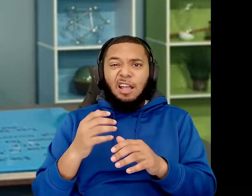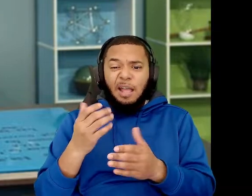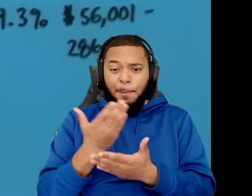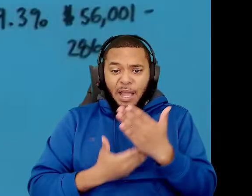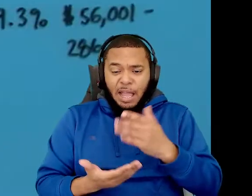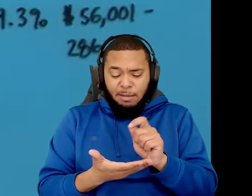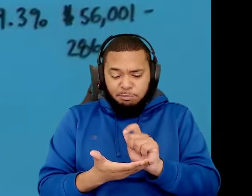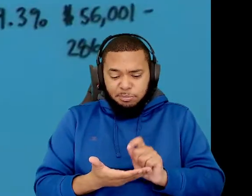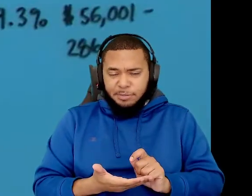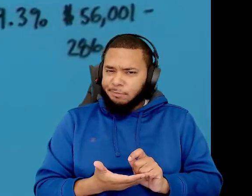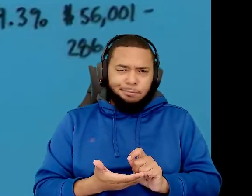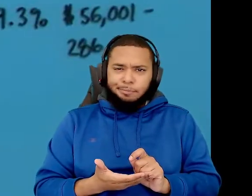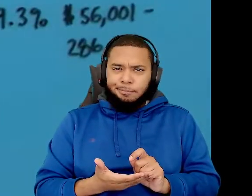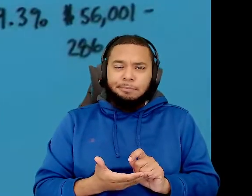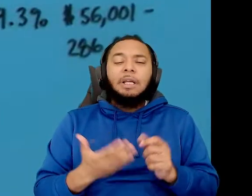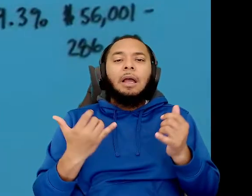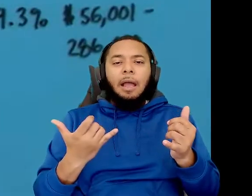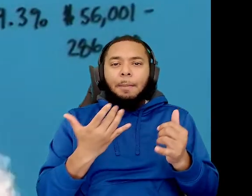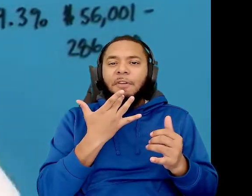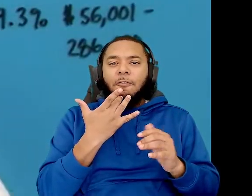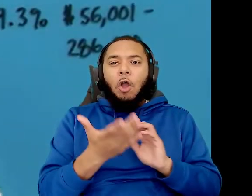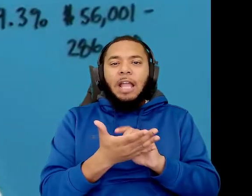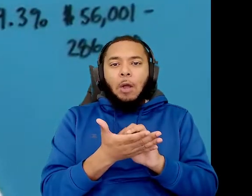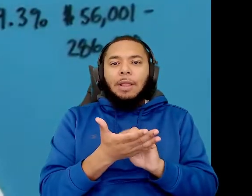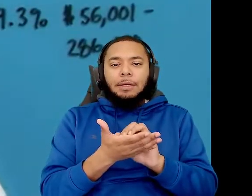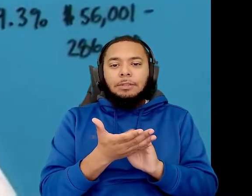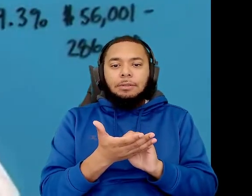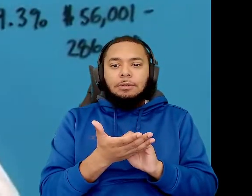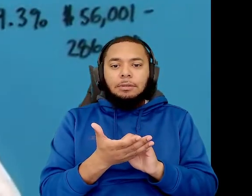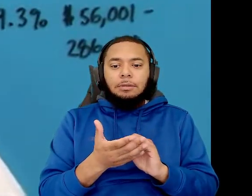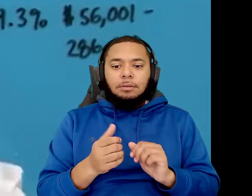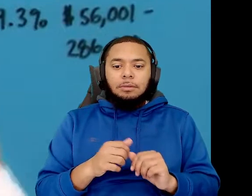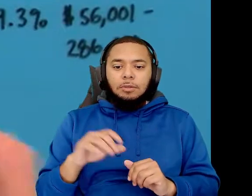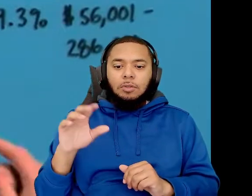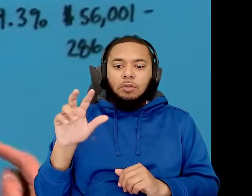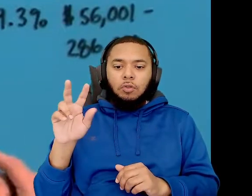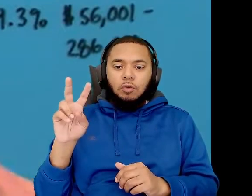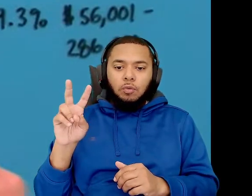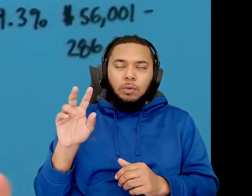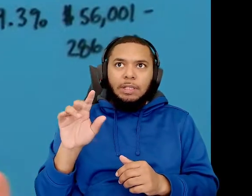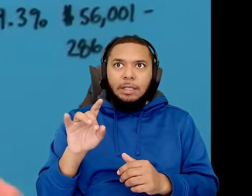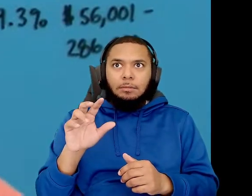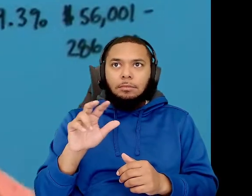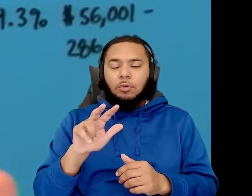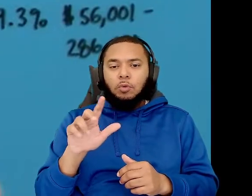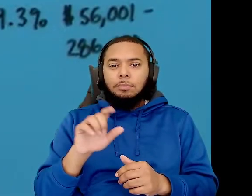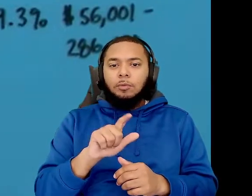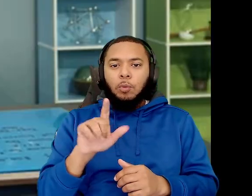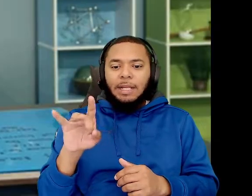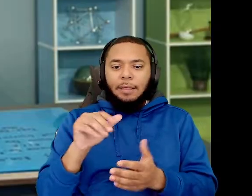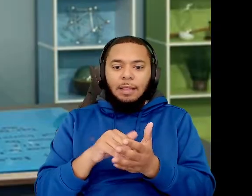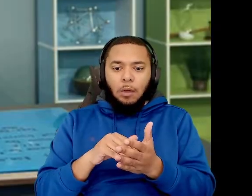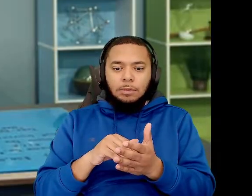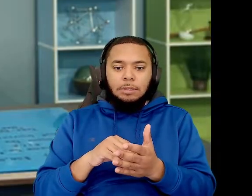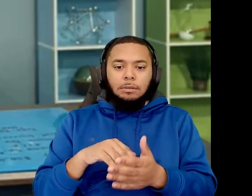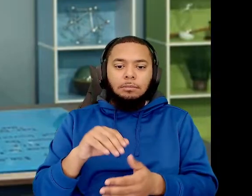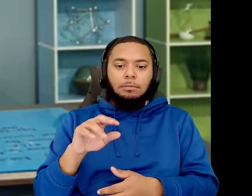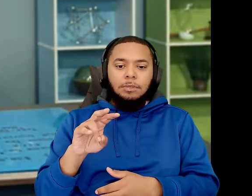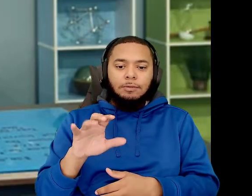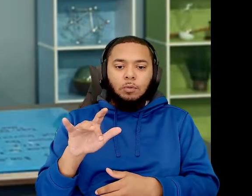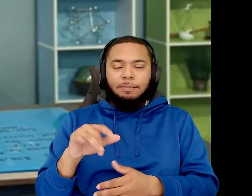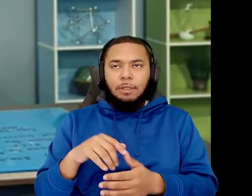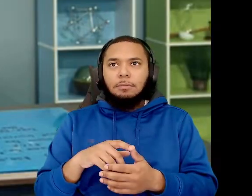order to do 28,475 times 12%, or 12/100ths.